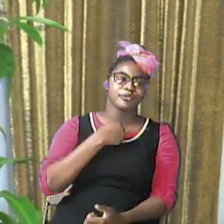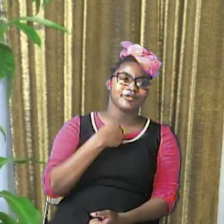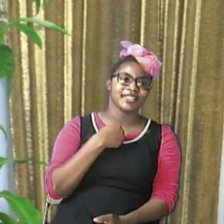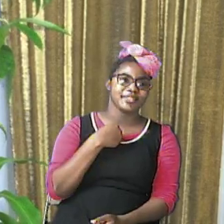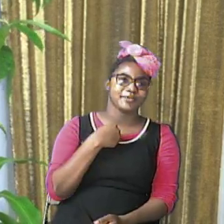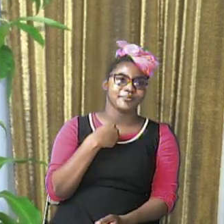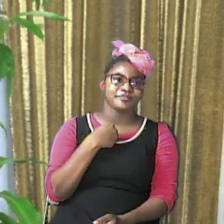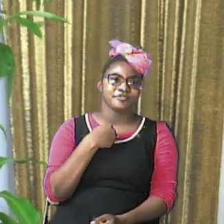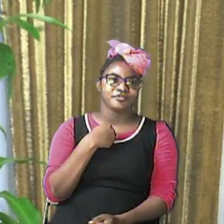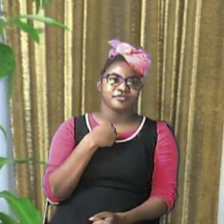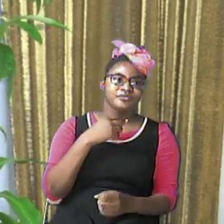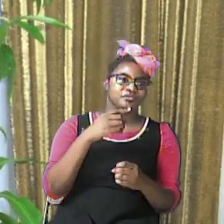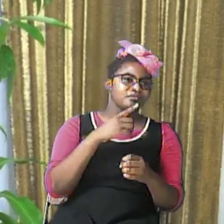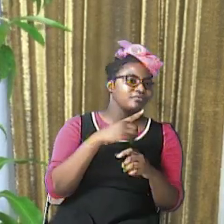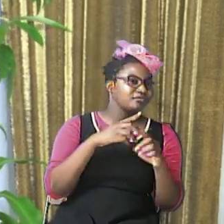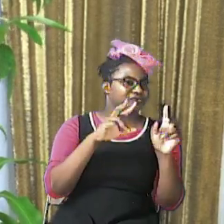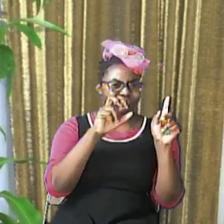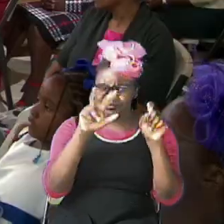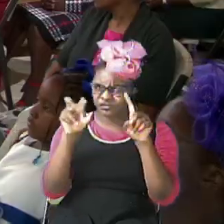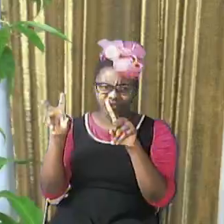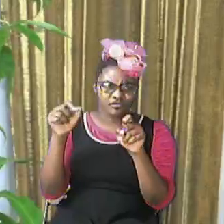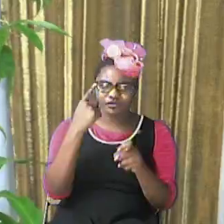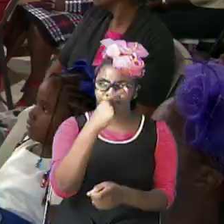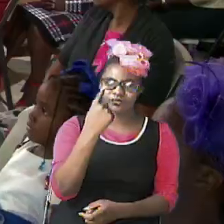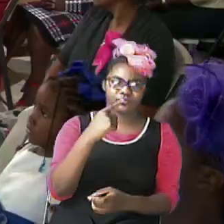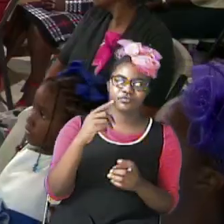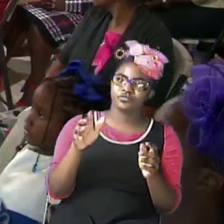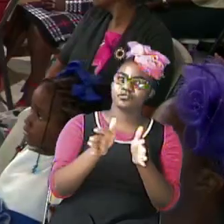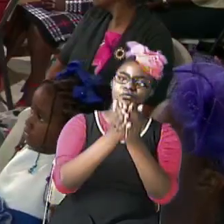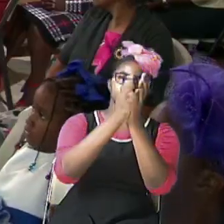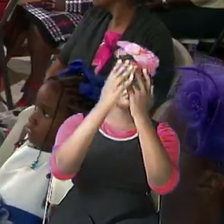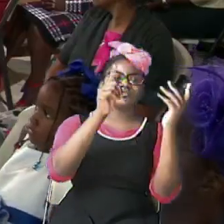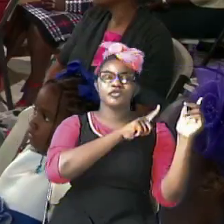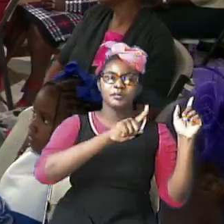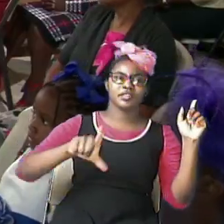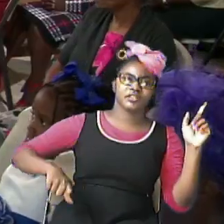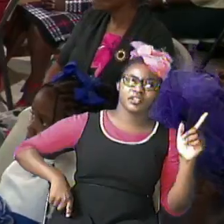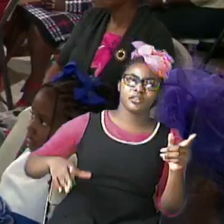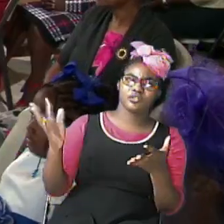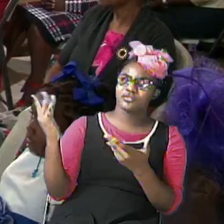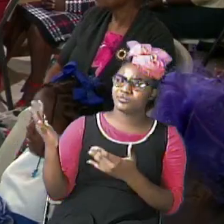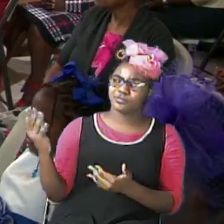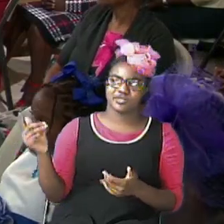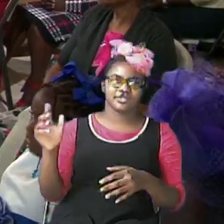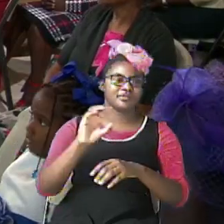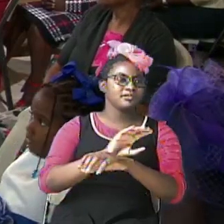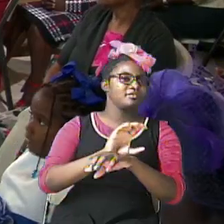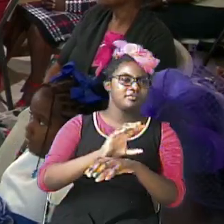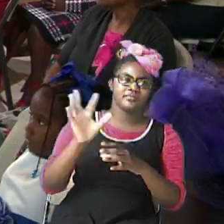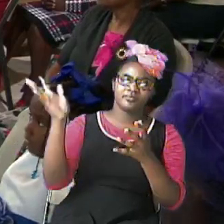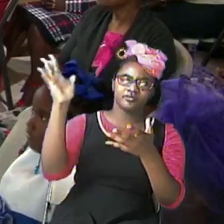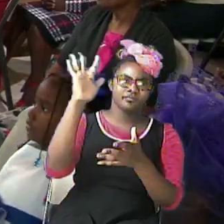I don't watch anybody's face to praise the Lord. I don't wait until I'm in church to praise the Lord.